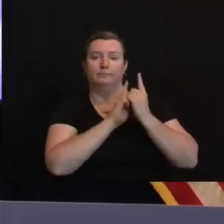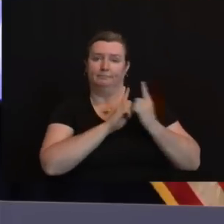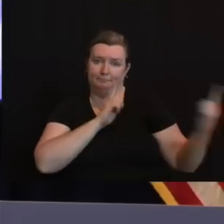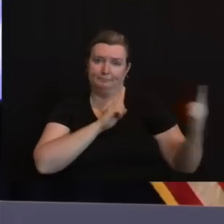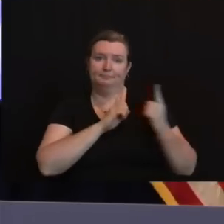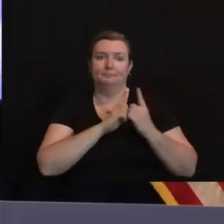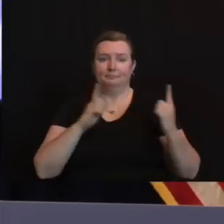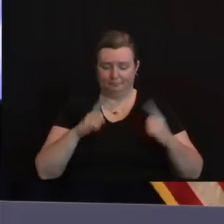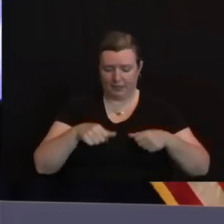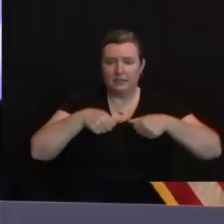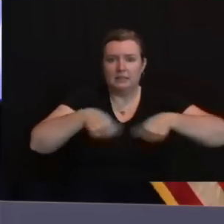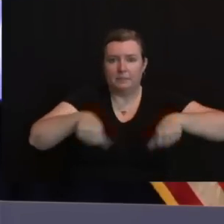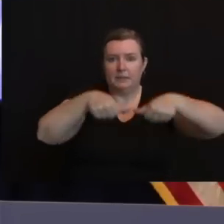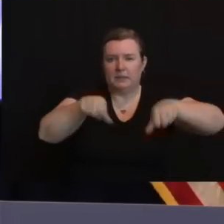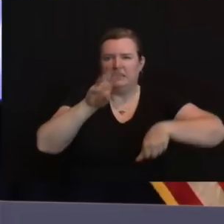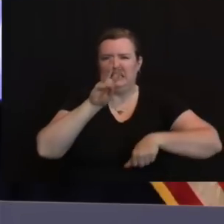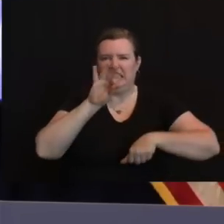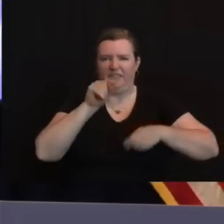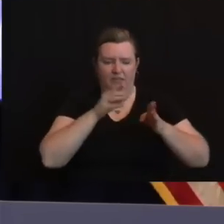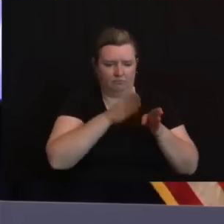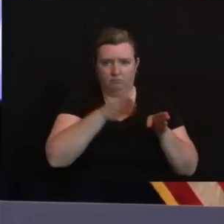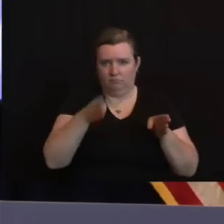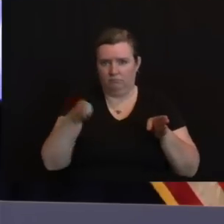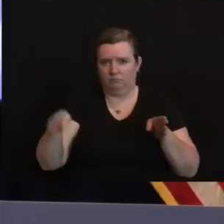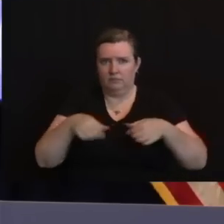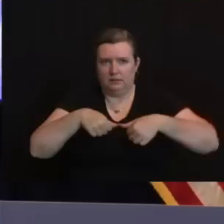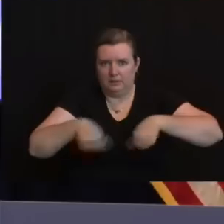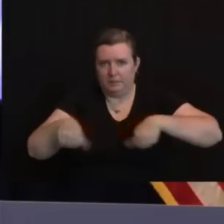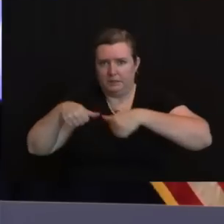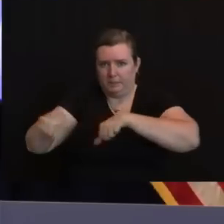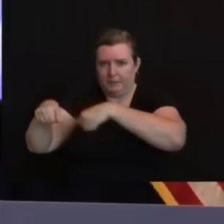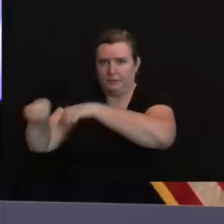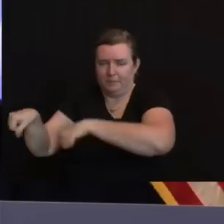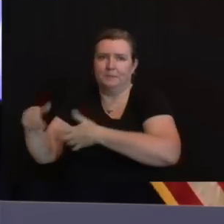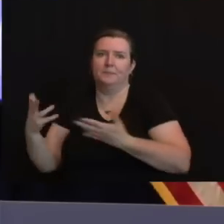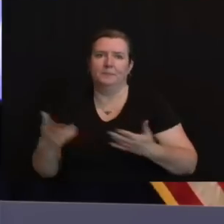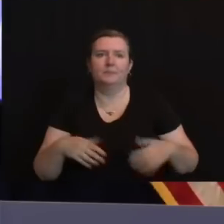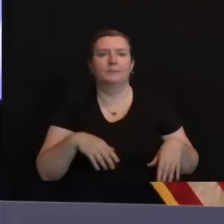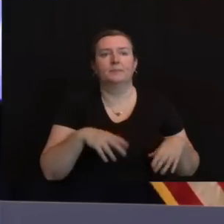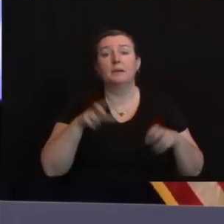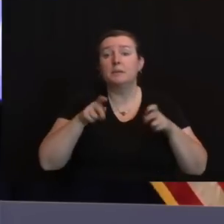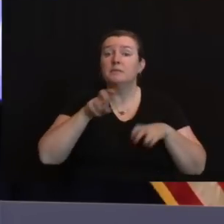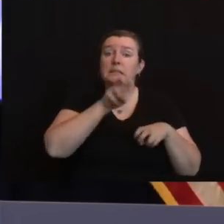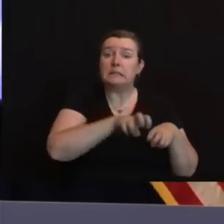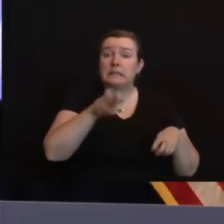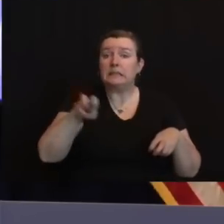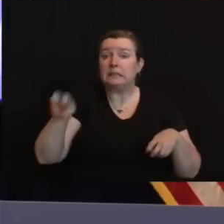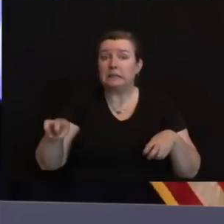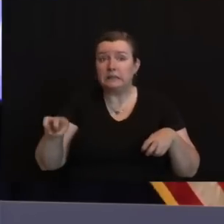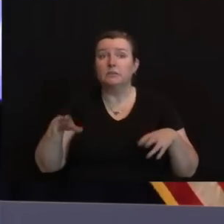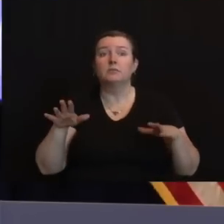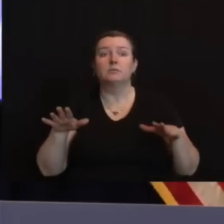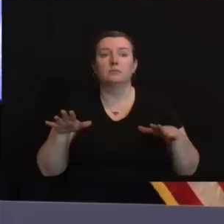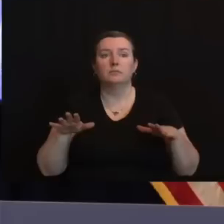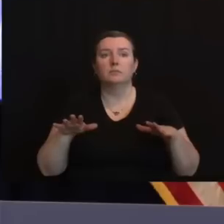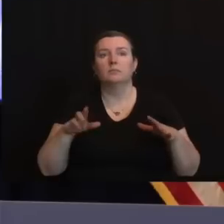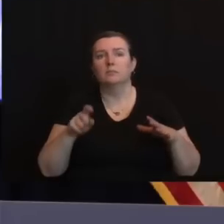reminder announcements. Sanitizing common seating areas and frequently touched surfaces throughout the